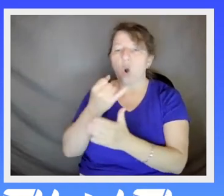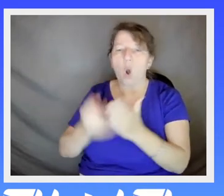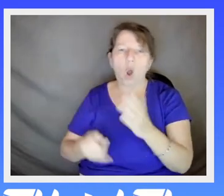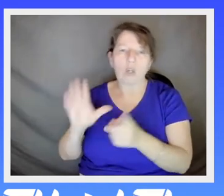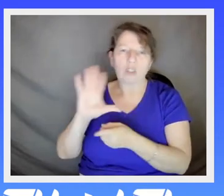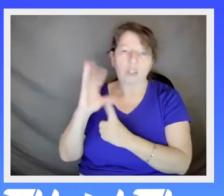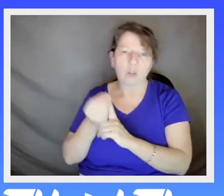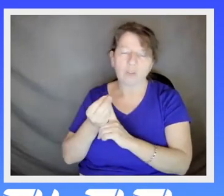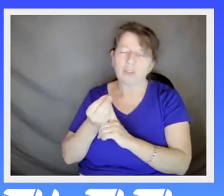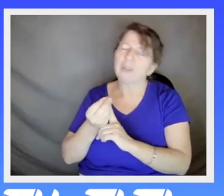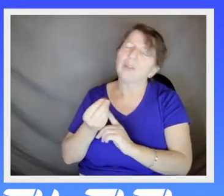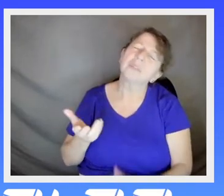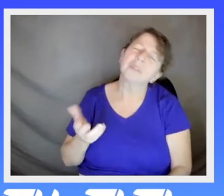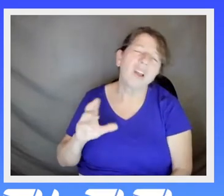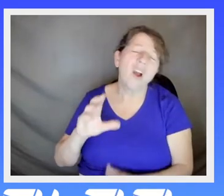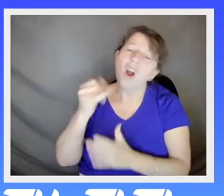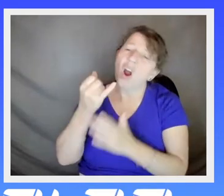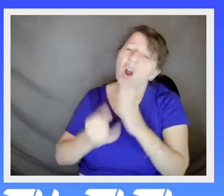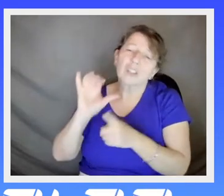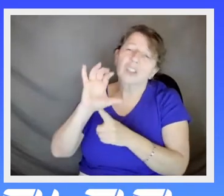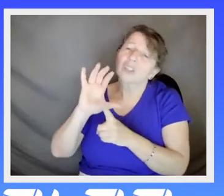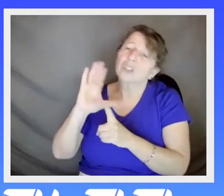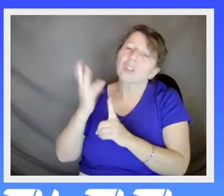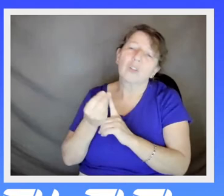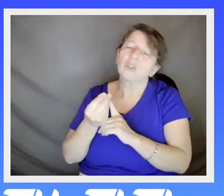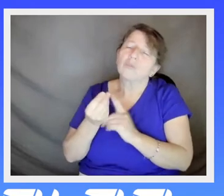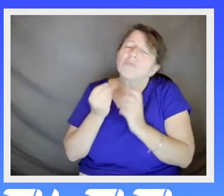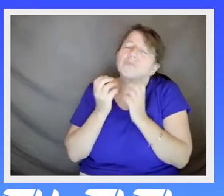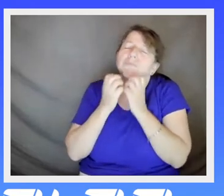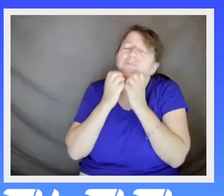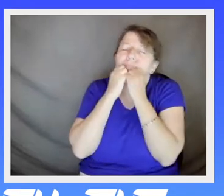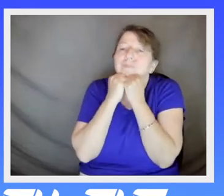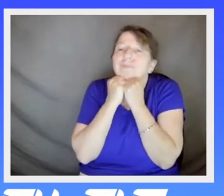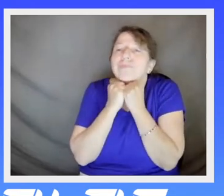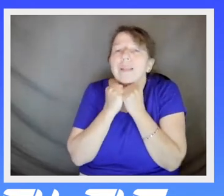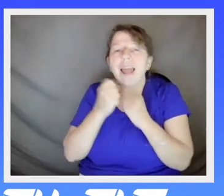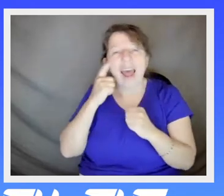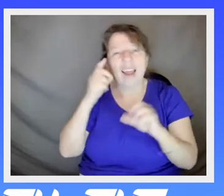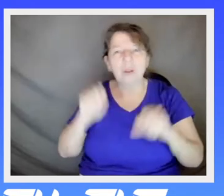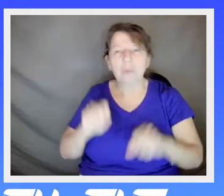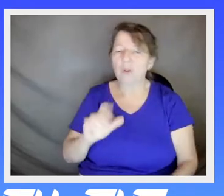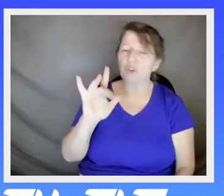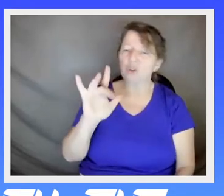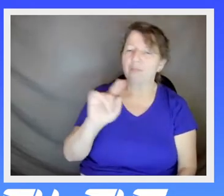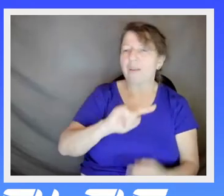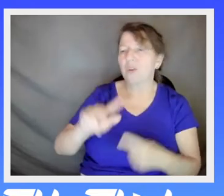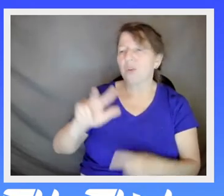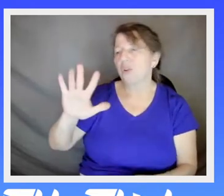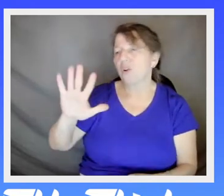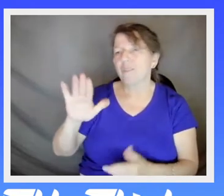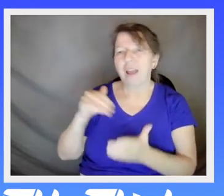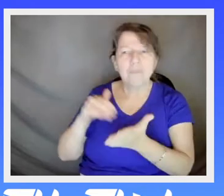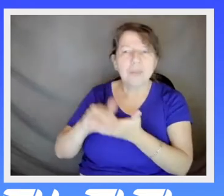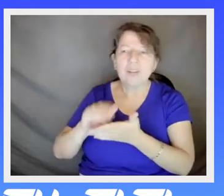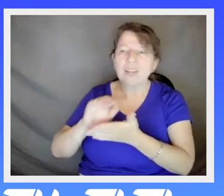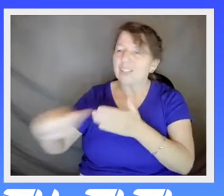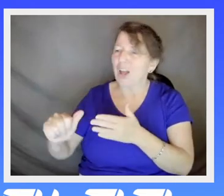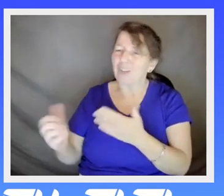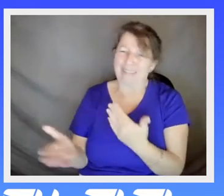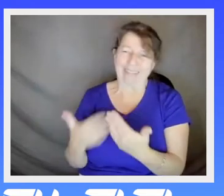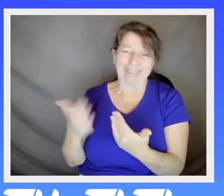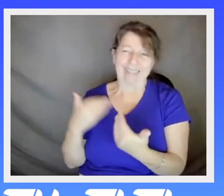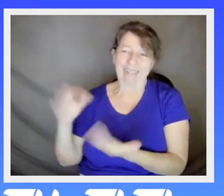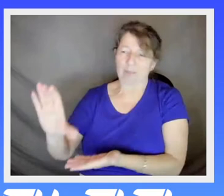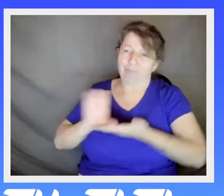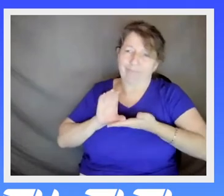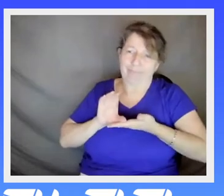incredibly important. And I think we can generate $25 to $35 million with a small percent on our tax bill. I also think that